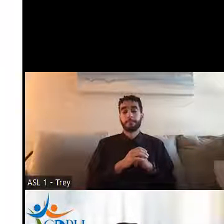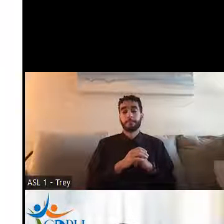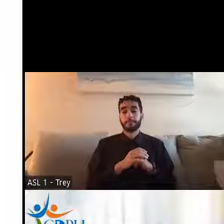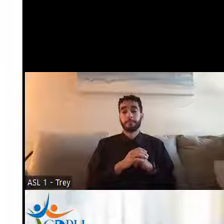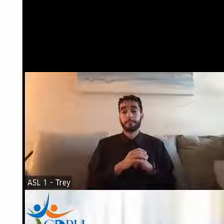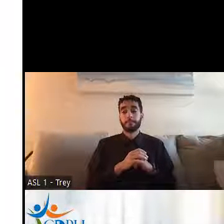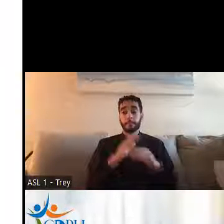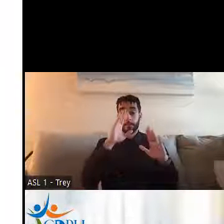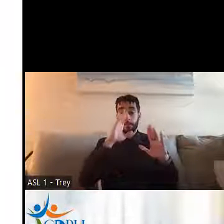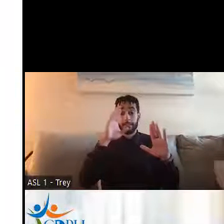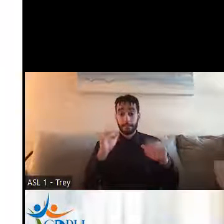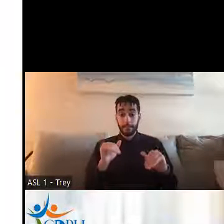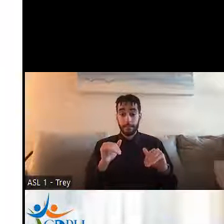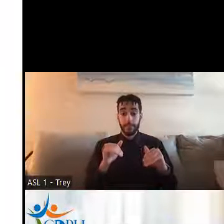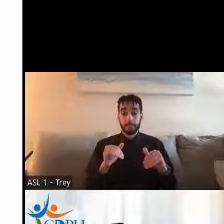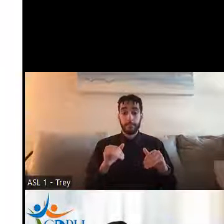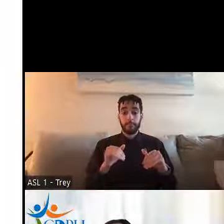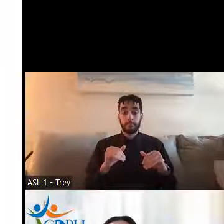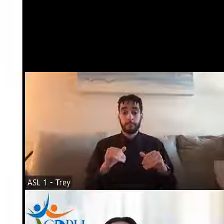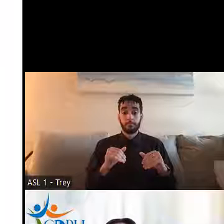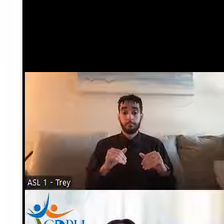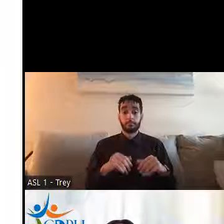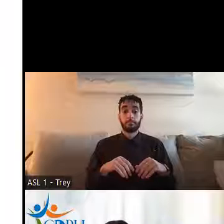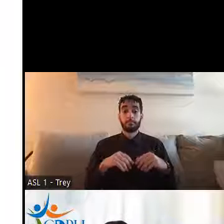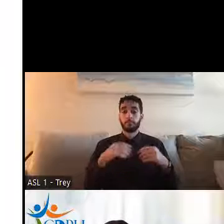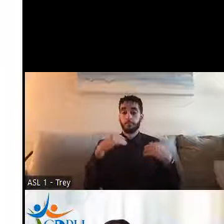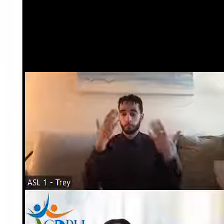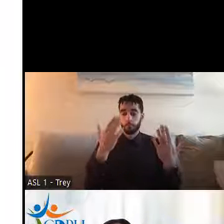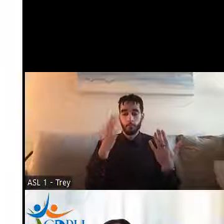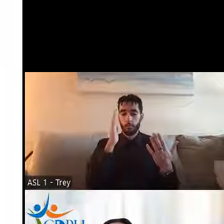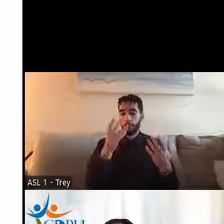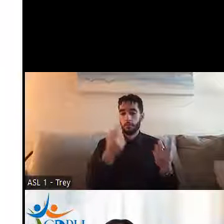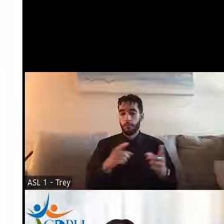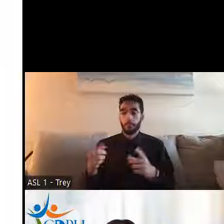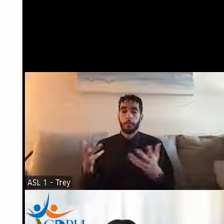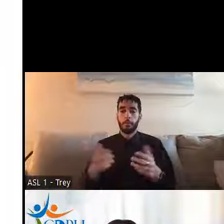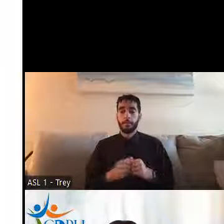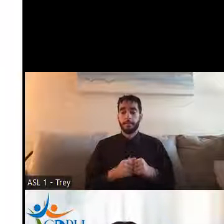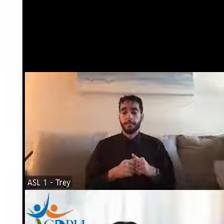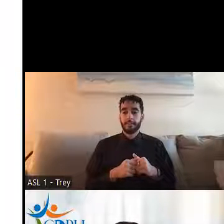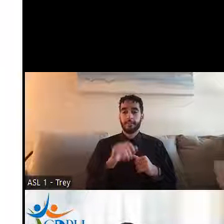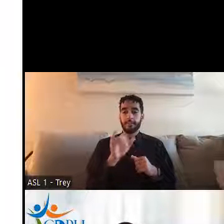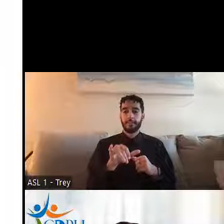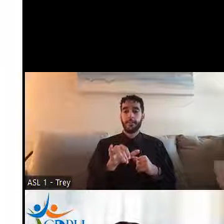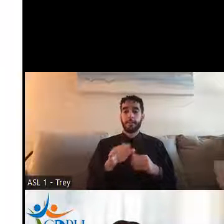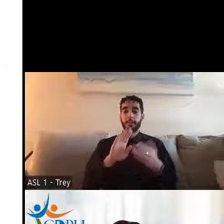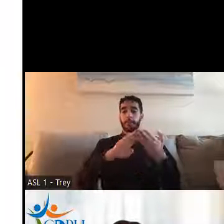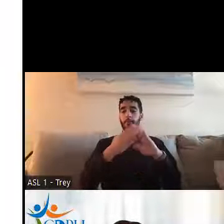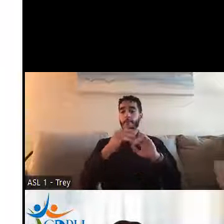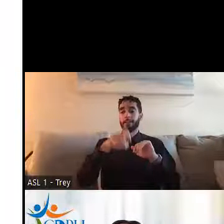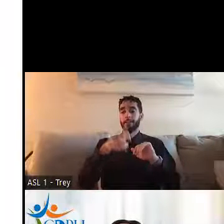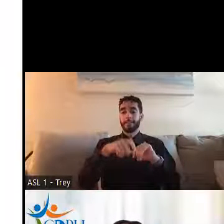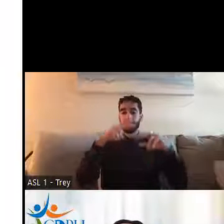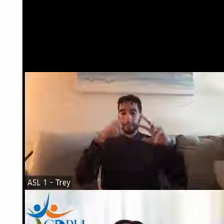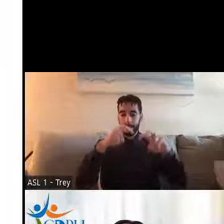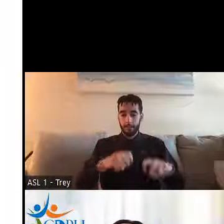expected outcomes of our 7 newly funded counties include conducting a community needs assessment, integrating dementia into